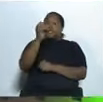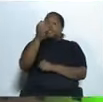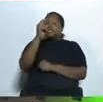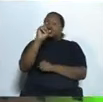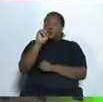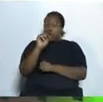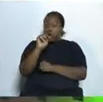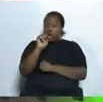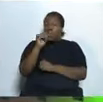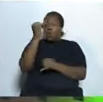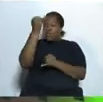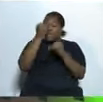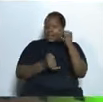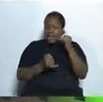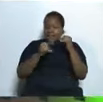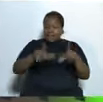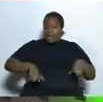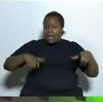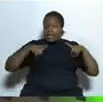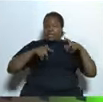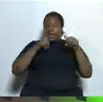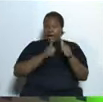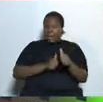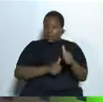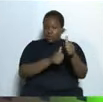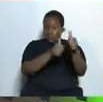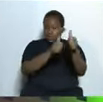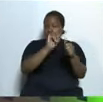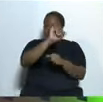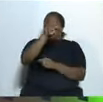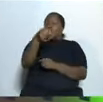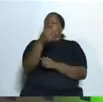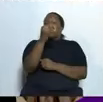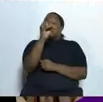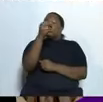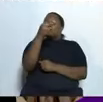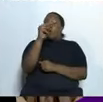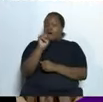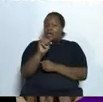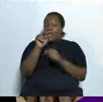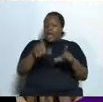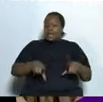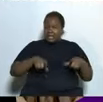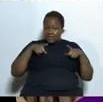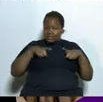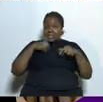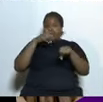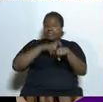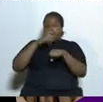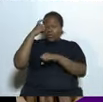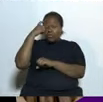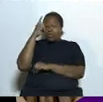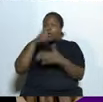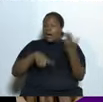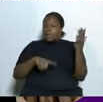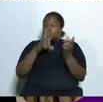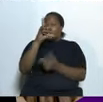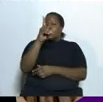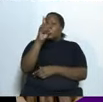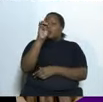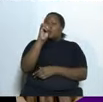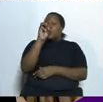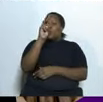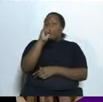living apostles. And John lived at the days of Domitian. Domitian was the only